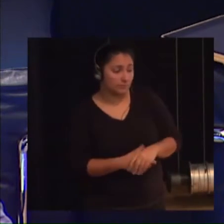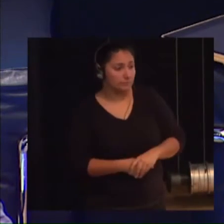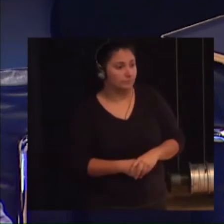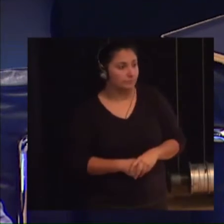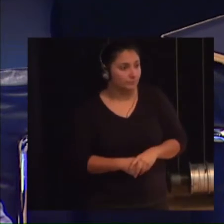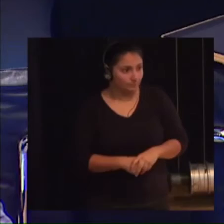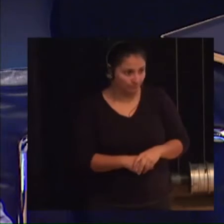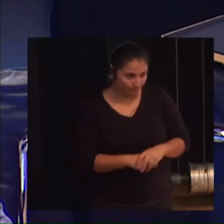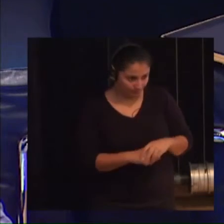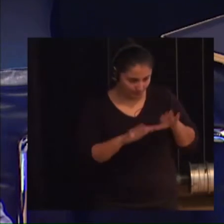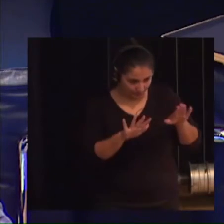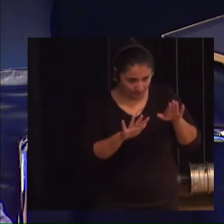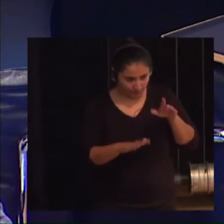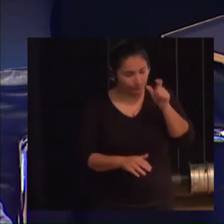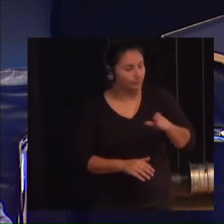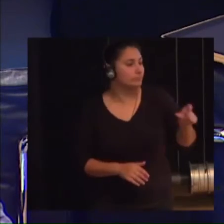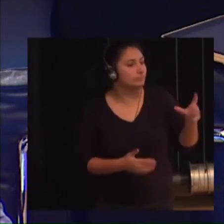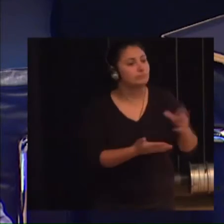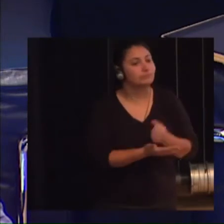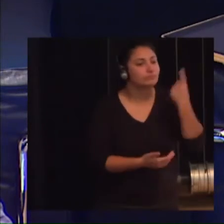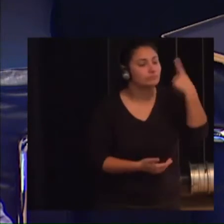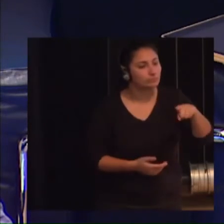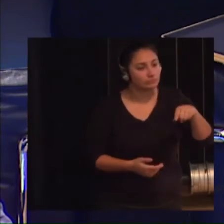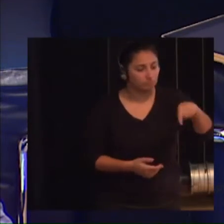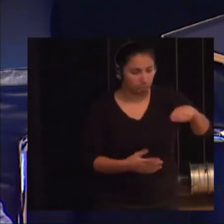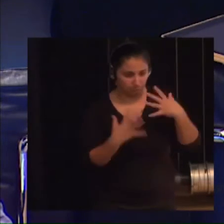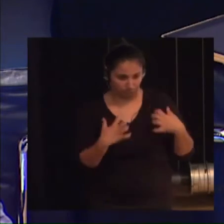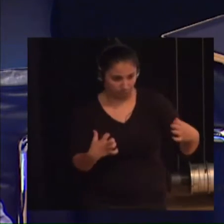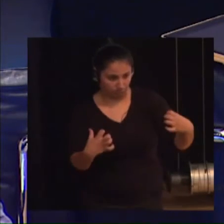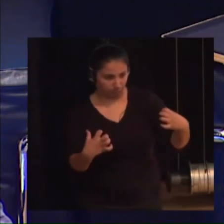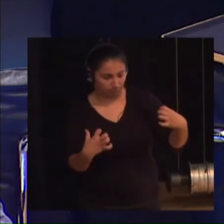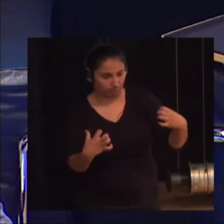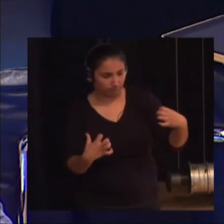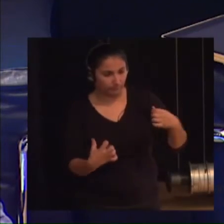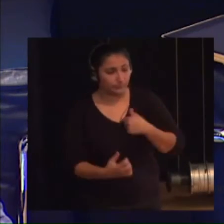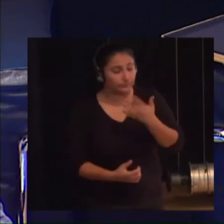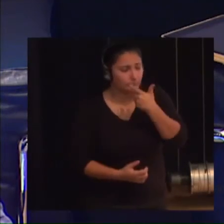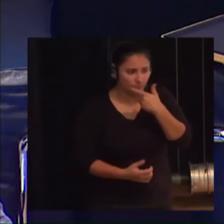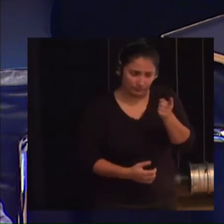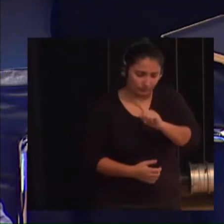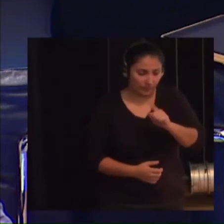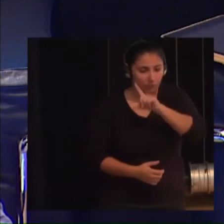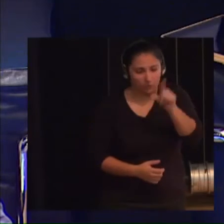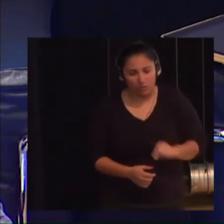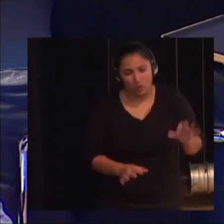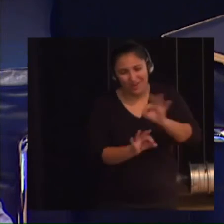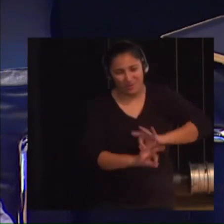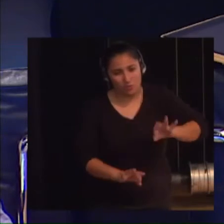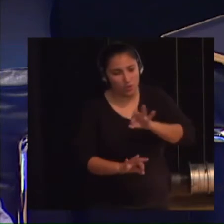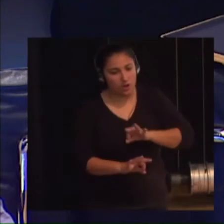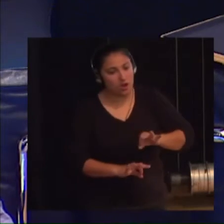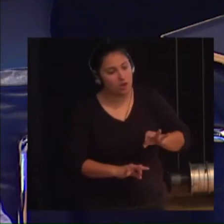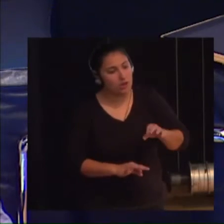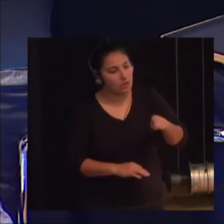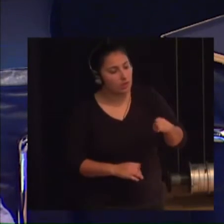everyone knows in this room, I don't know of any foundation who has a program or any strategy of supporting media to inform public debate.